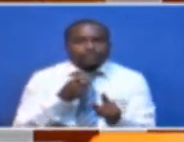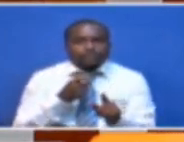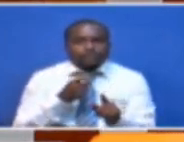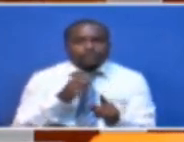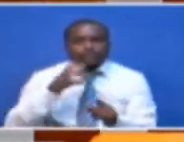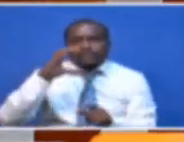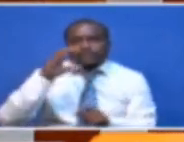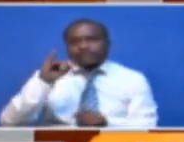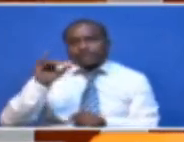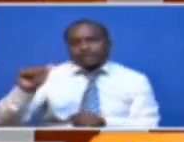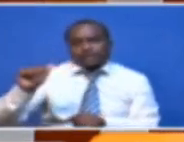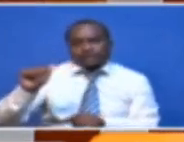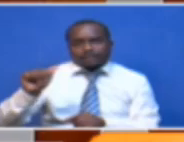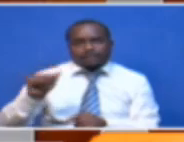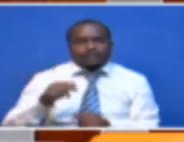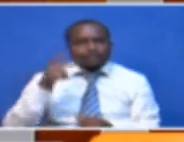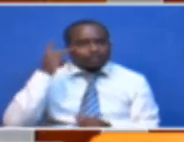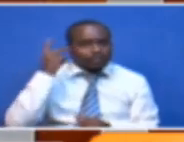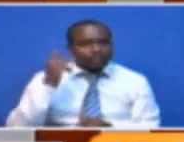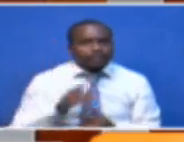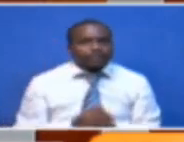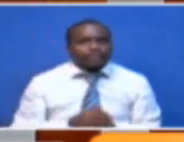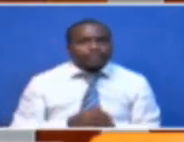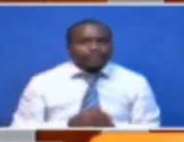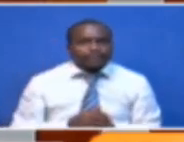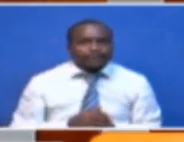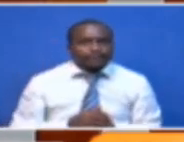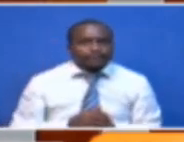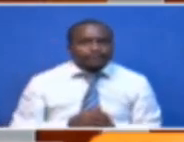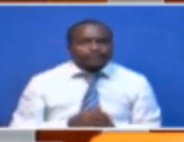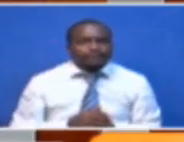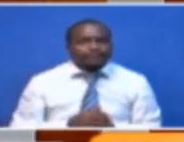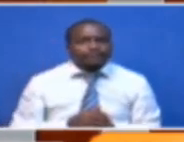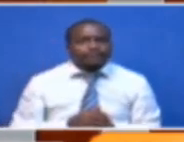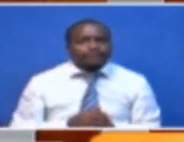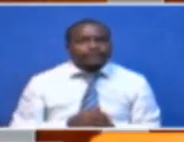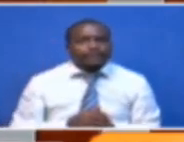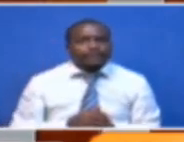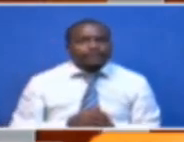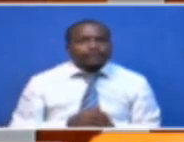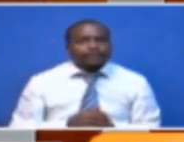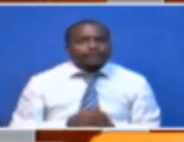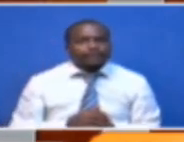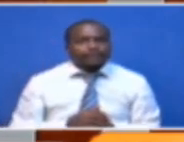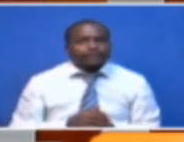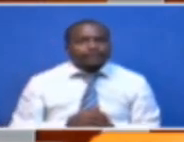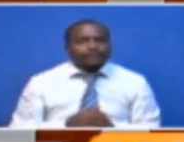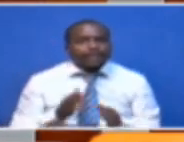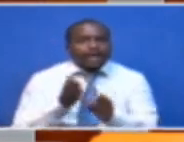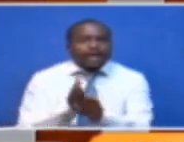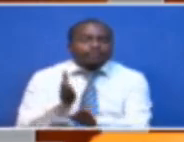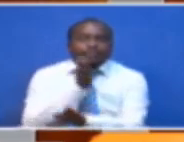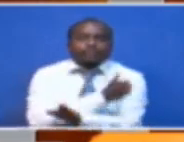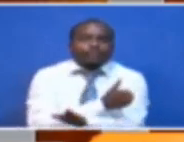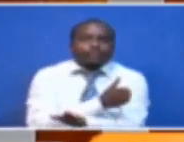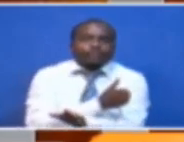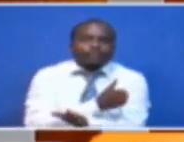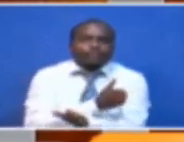Intelligence Agency. Correct. In Korea. Yes. Yes. And you know, before that,